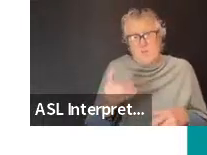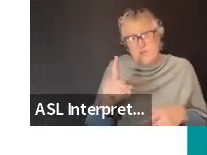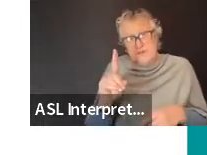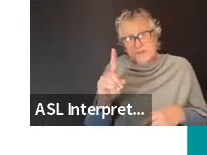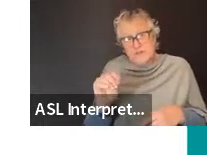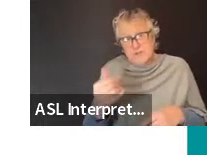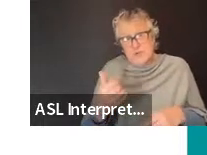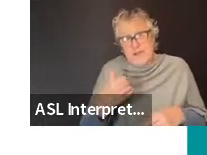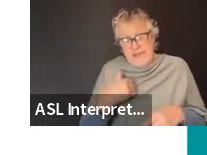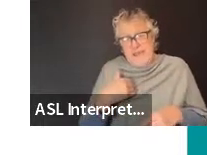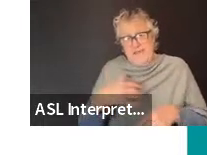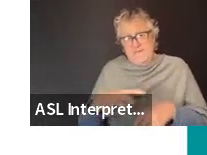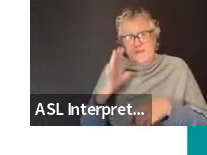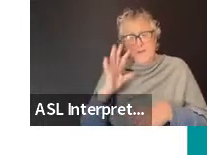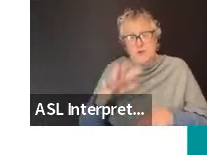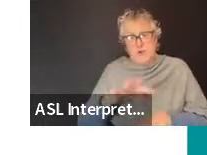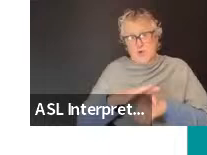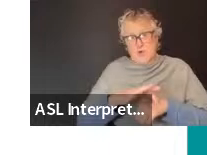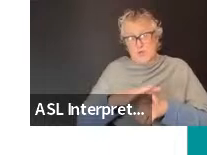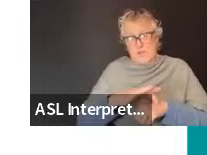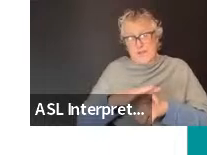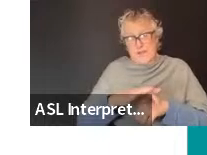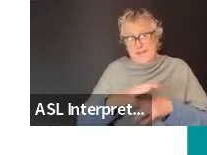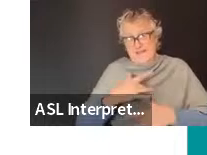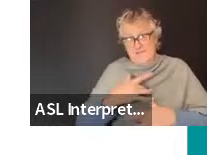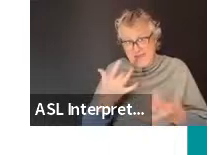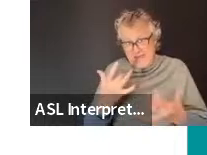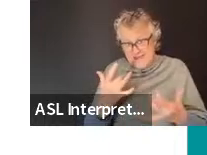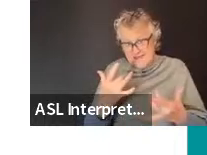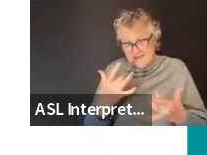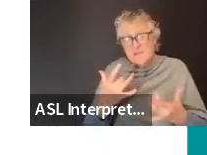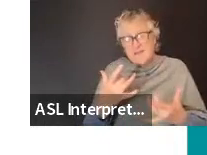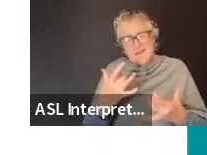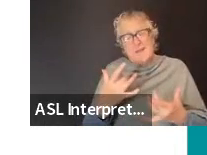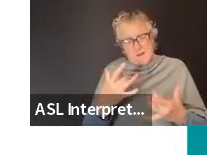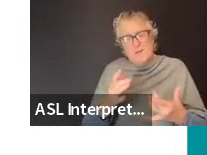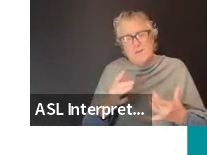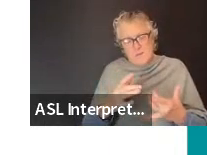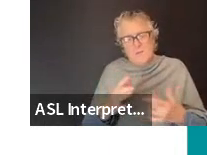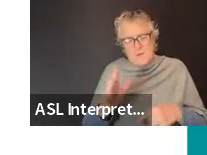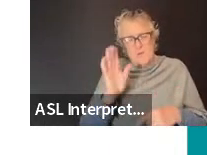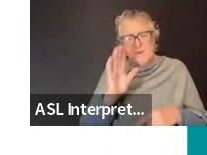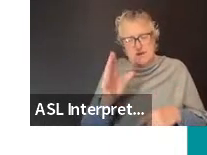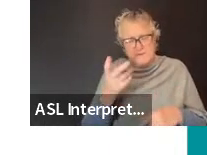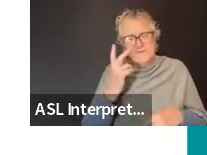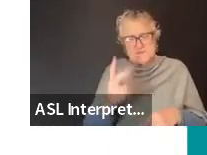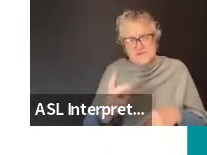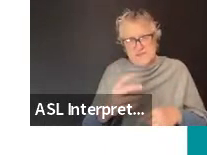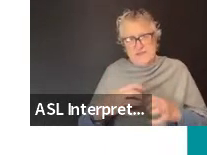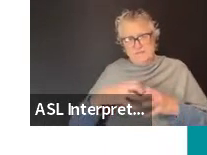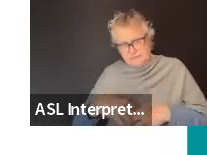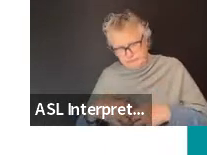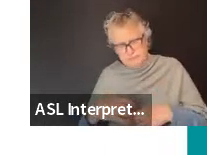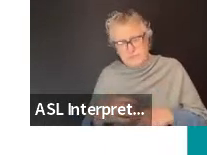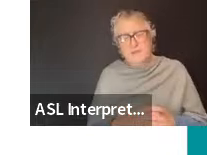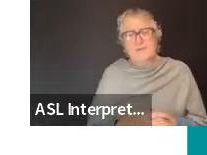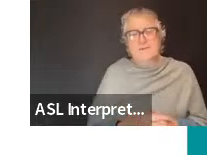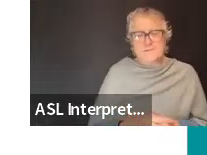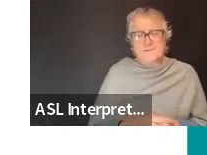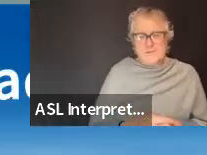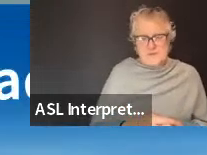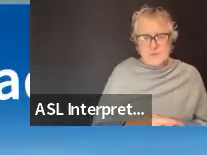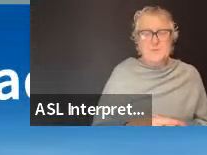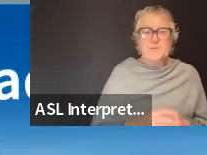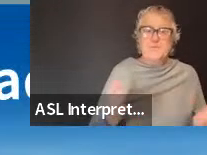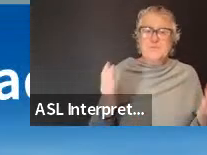event that's large enough, it could see subsidence and be a hazard to navigation in the river due to collapse. Next slide,